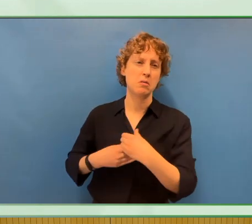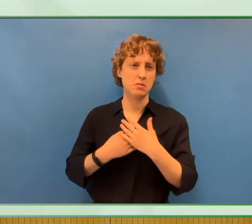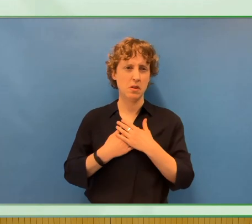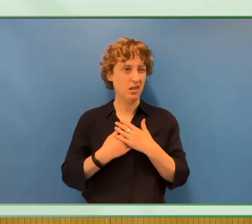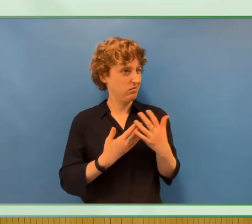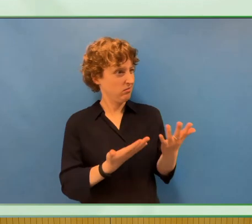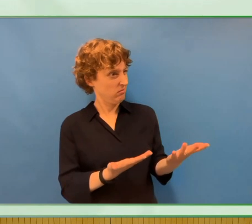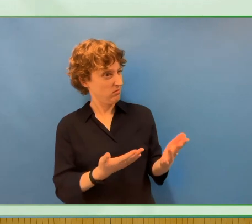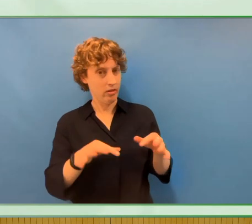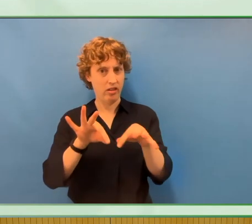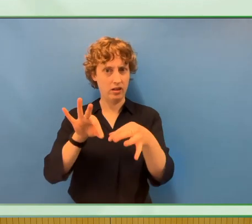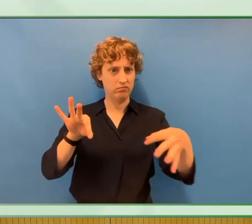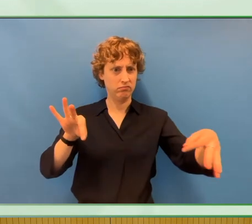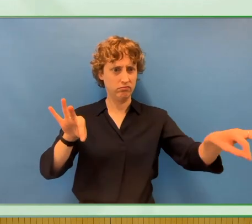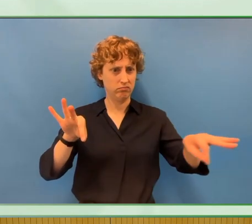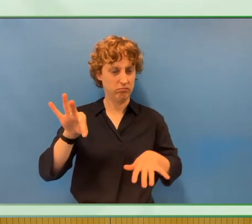Comment? Lawyer?